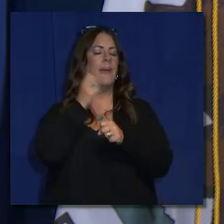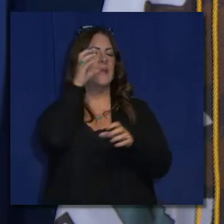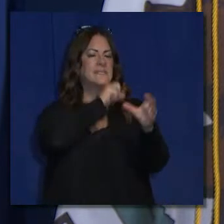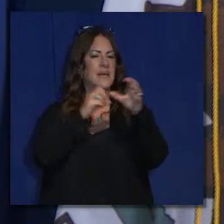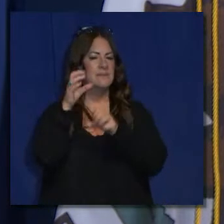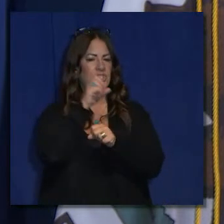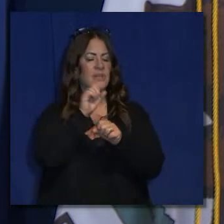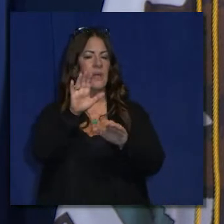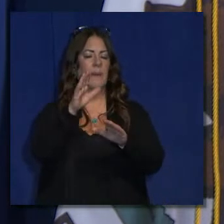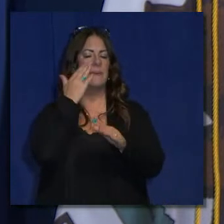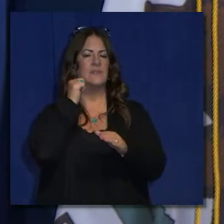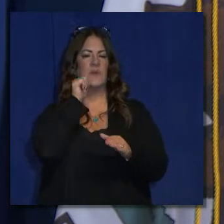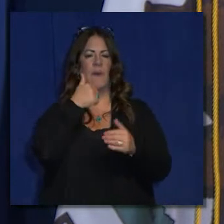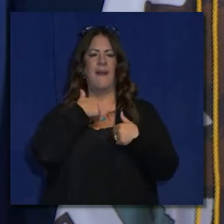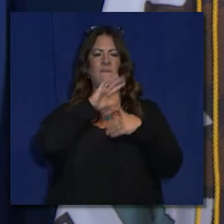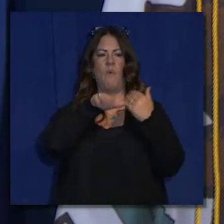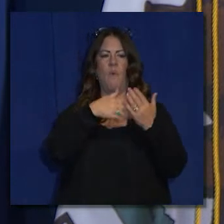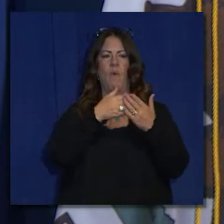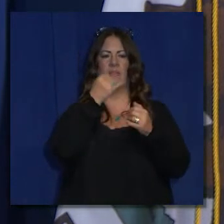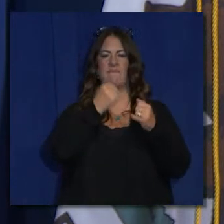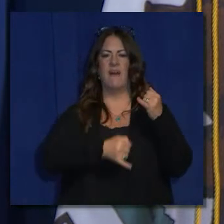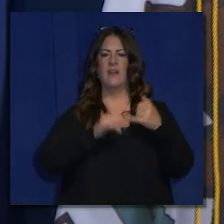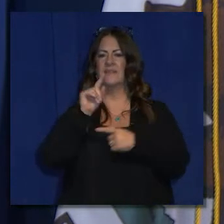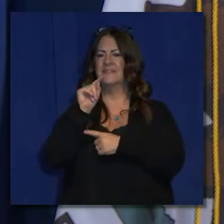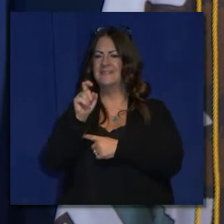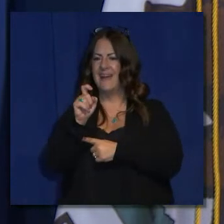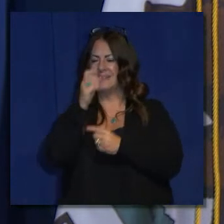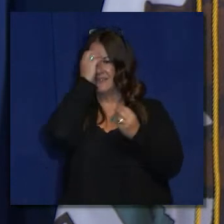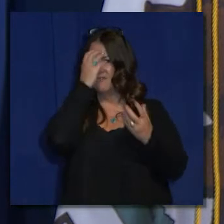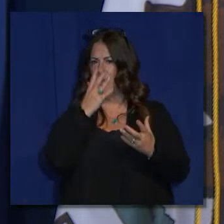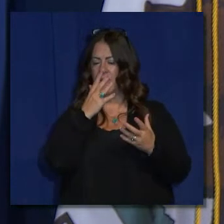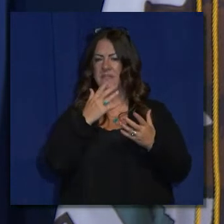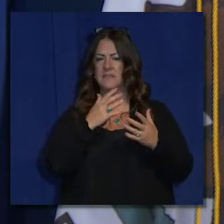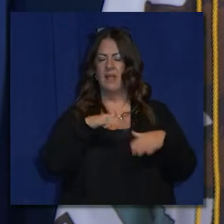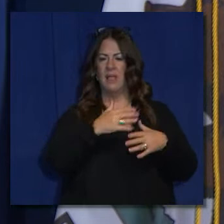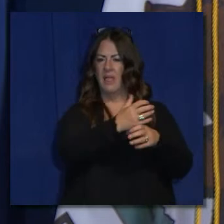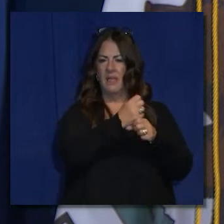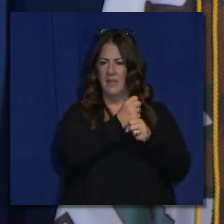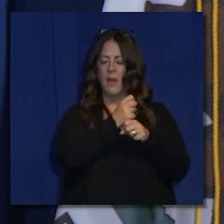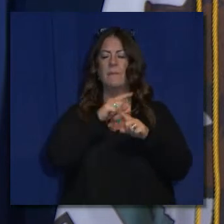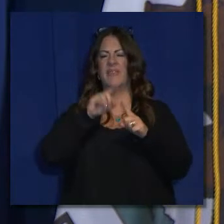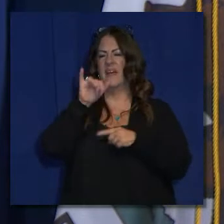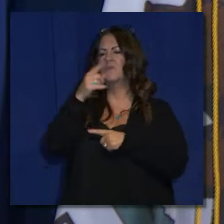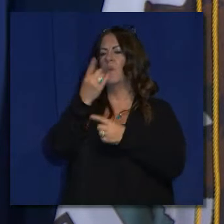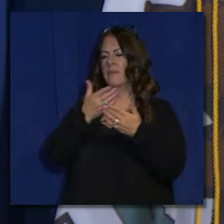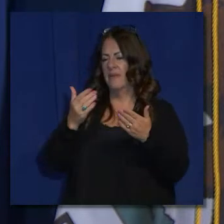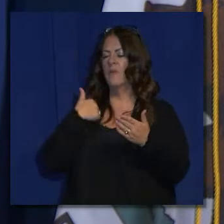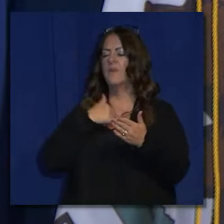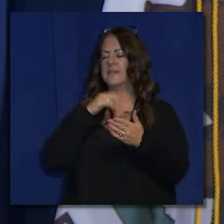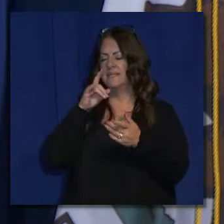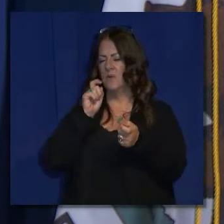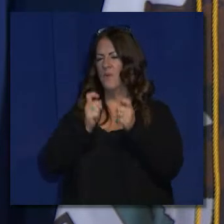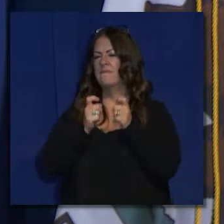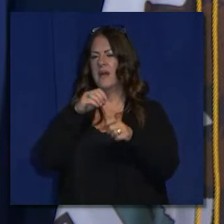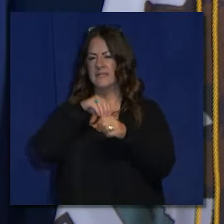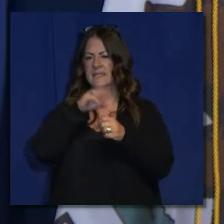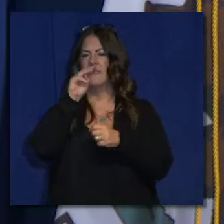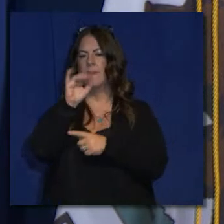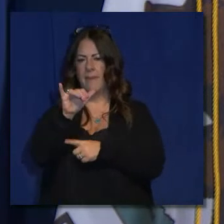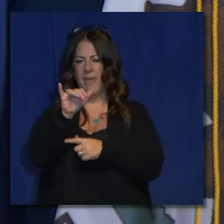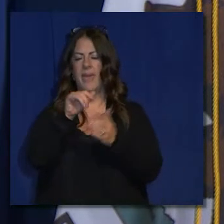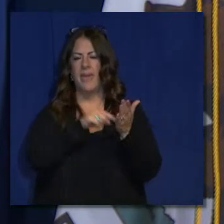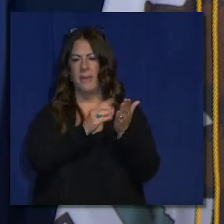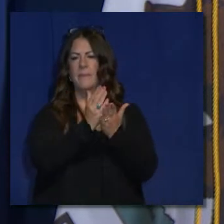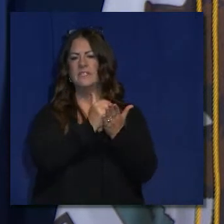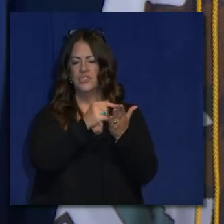because we don't have all the final tax data, but that's one of the things that we revised in this May revision, is a lot